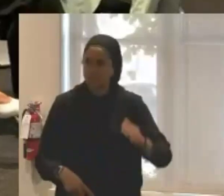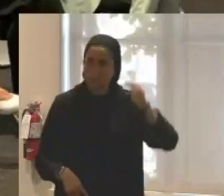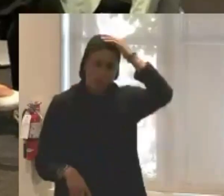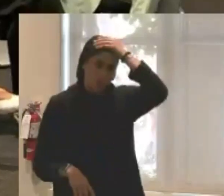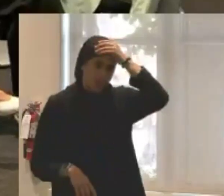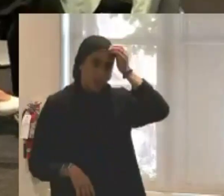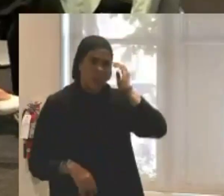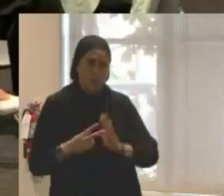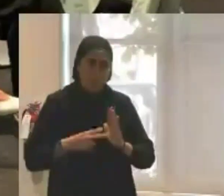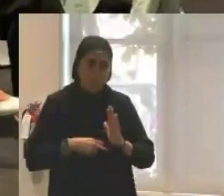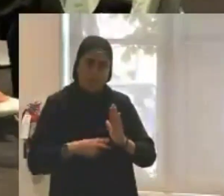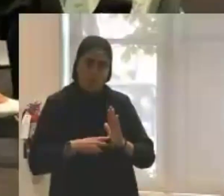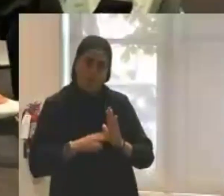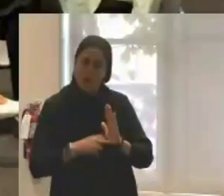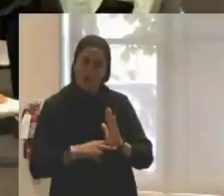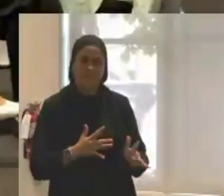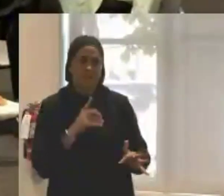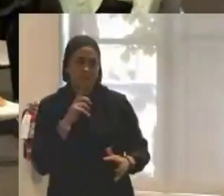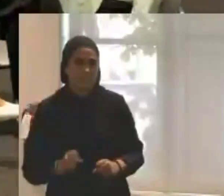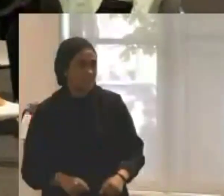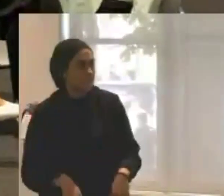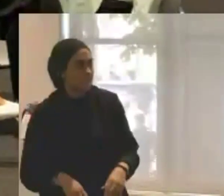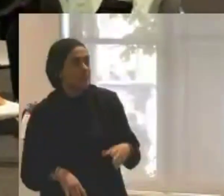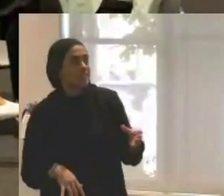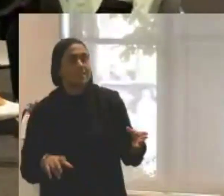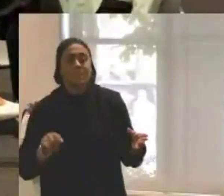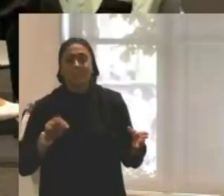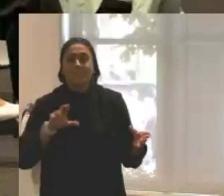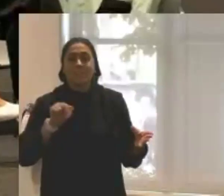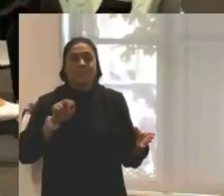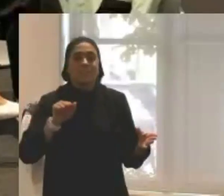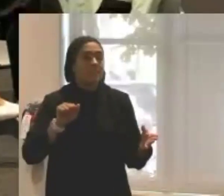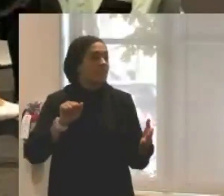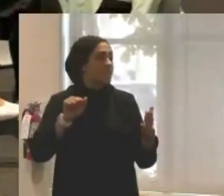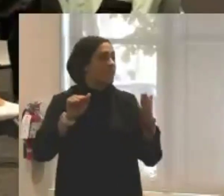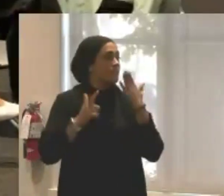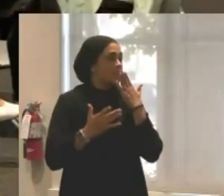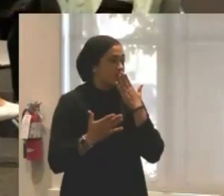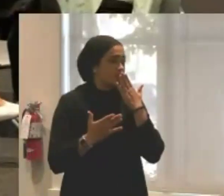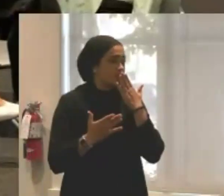Thank you very much, everyone. And thank you, Victor, for your